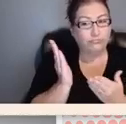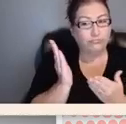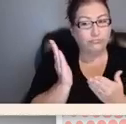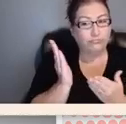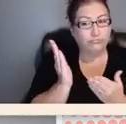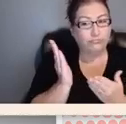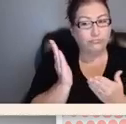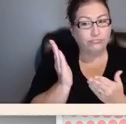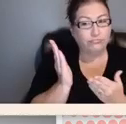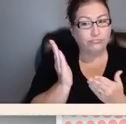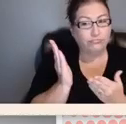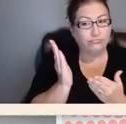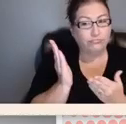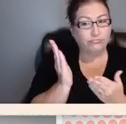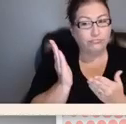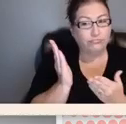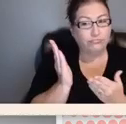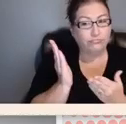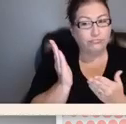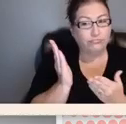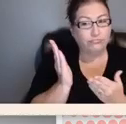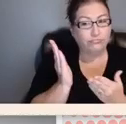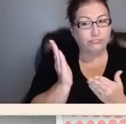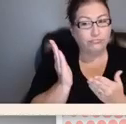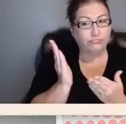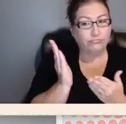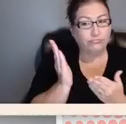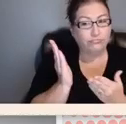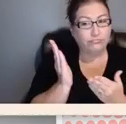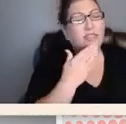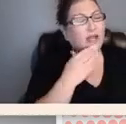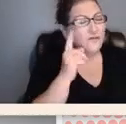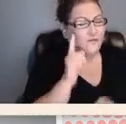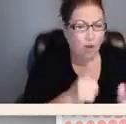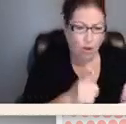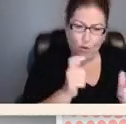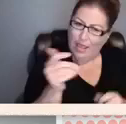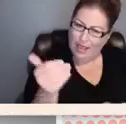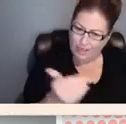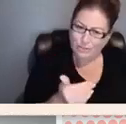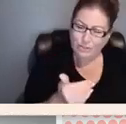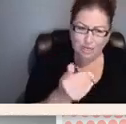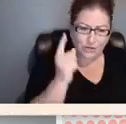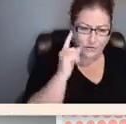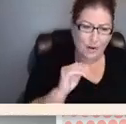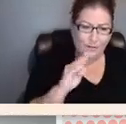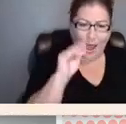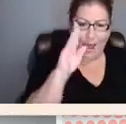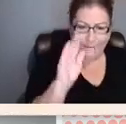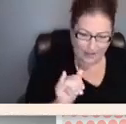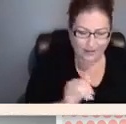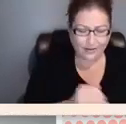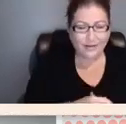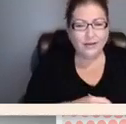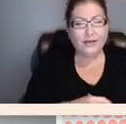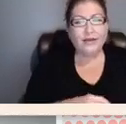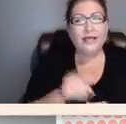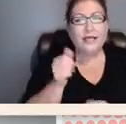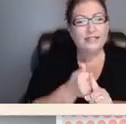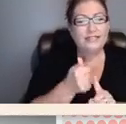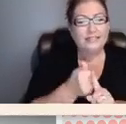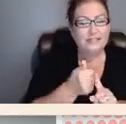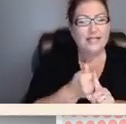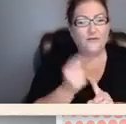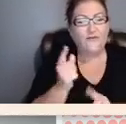Bobby, and then we're going to throw it over to Bobby. Thank you, Jeremy. Just for a quick introduction for Bobby. Bobby Silverstein is a